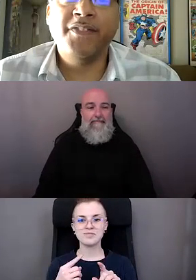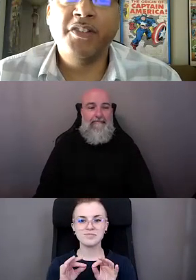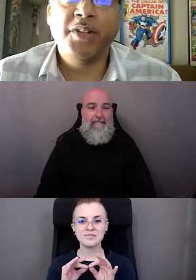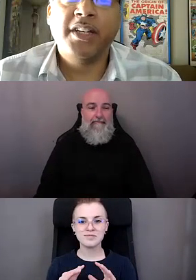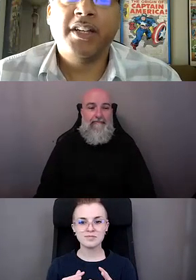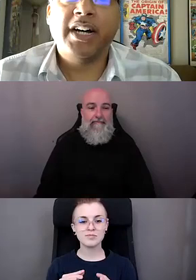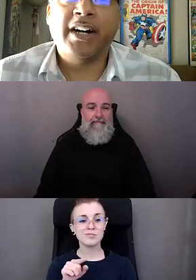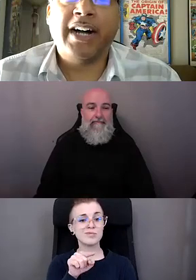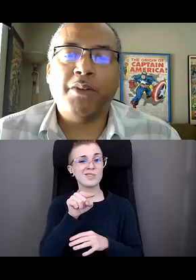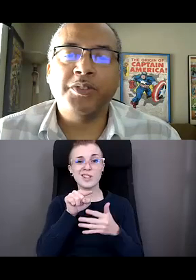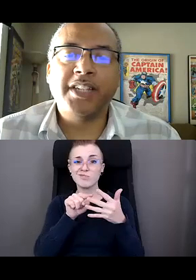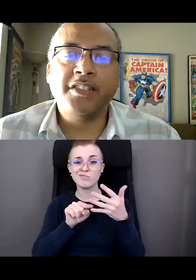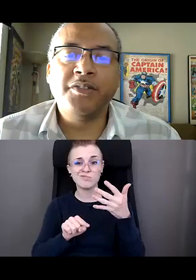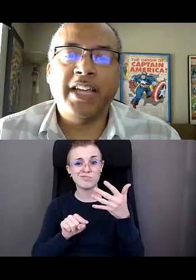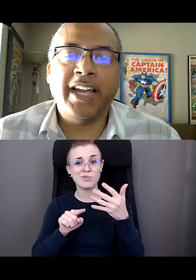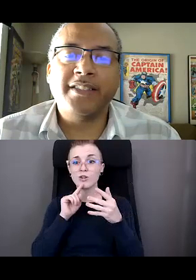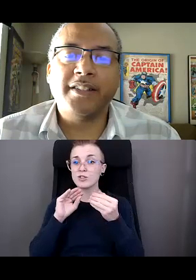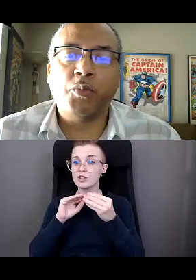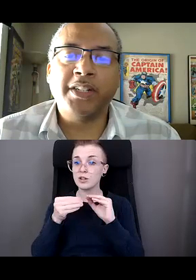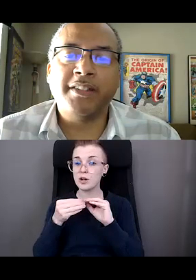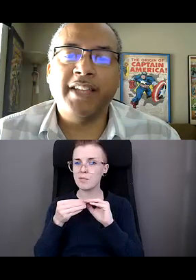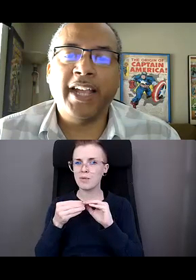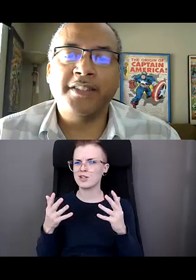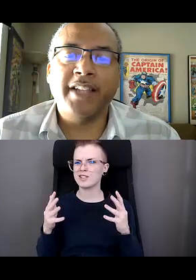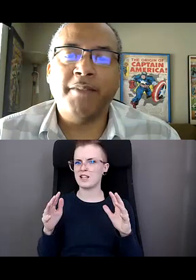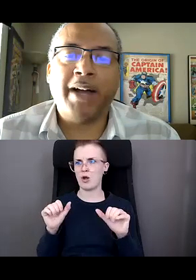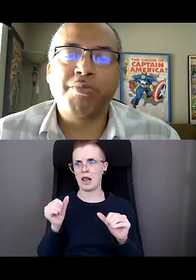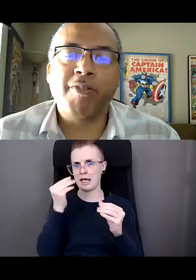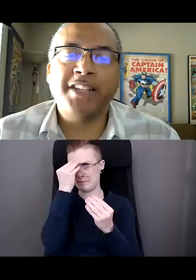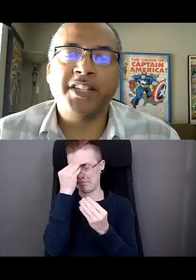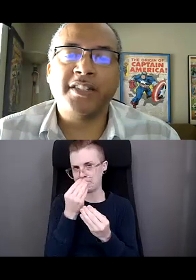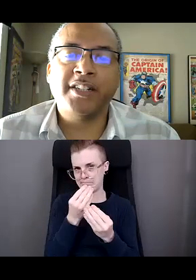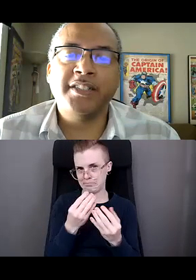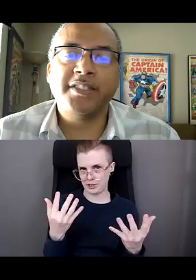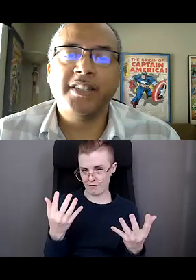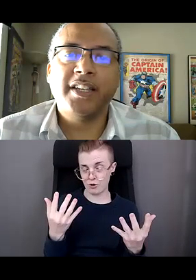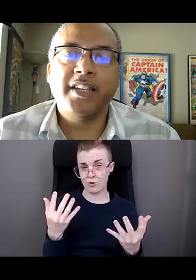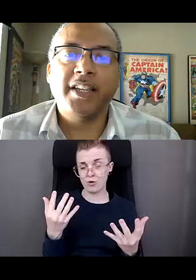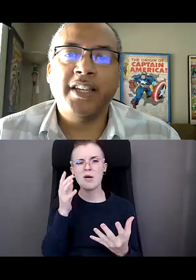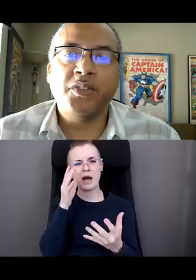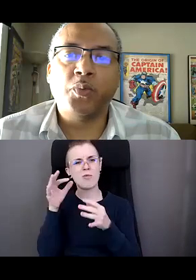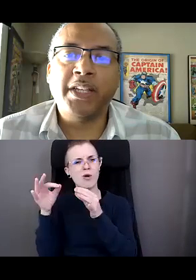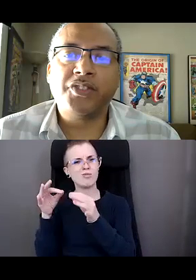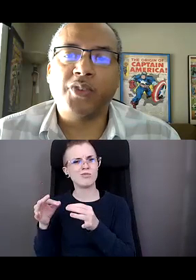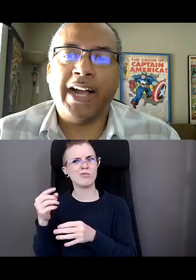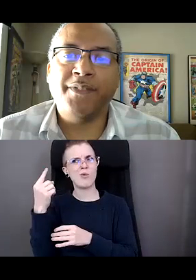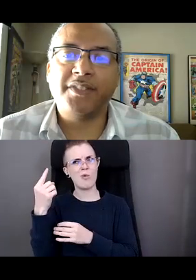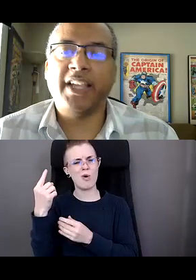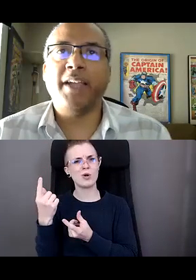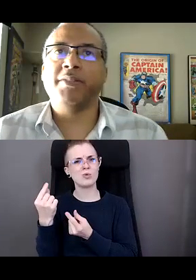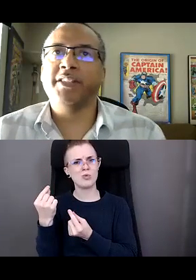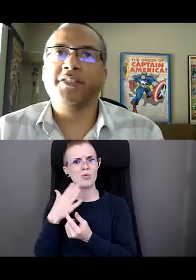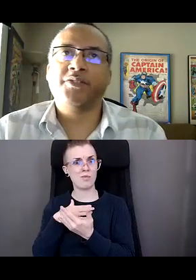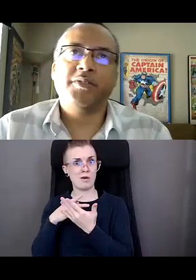can give you. I will tell you that one of the things that my project does is we strive to